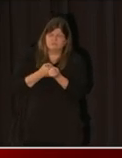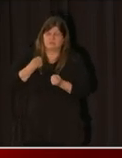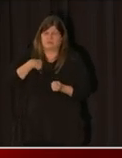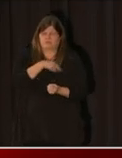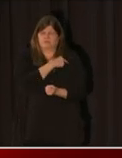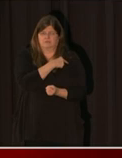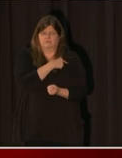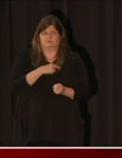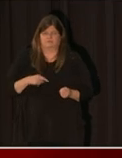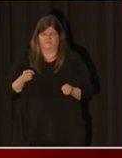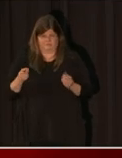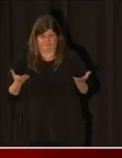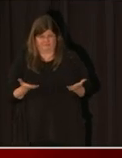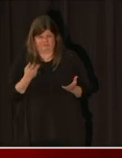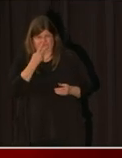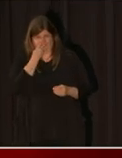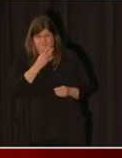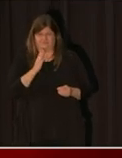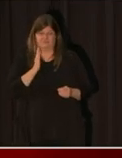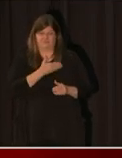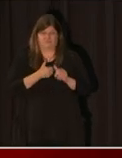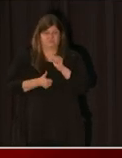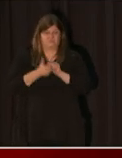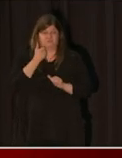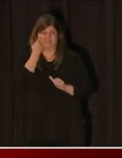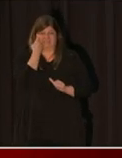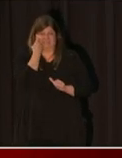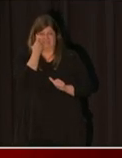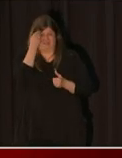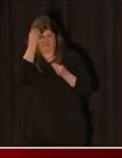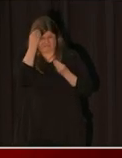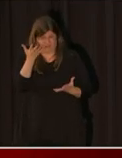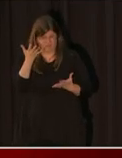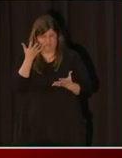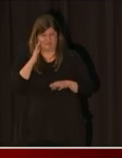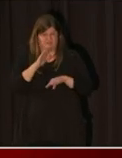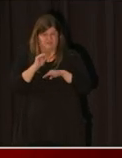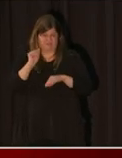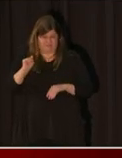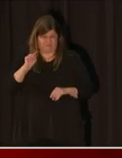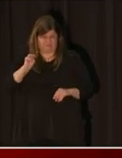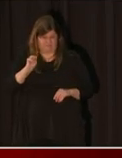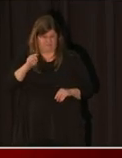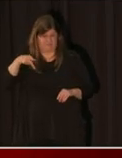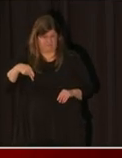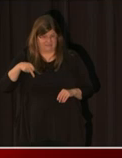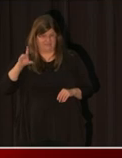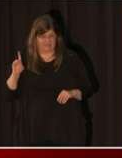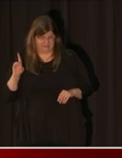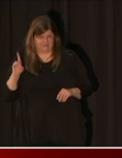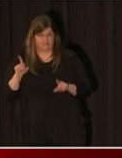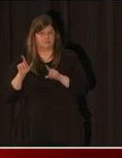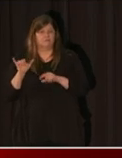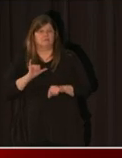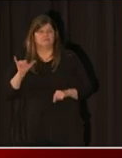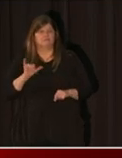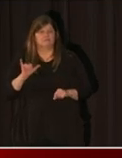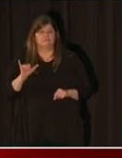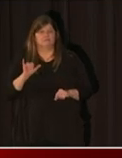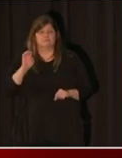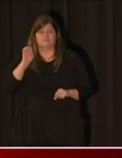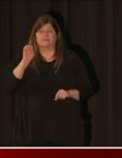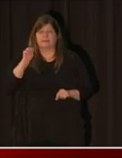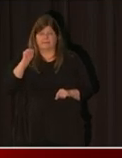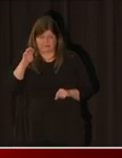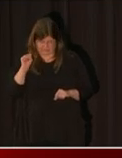can see our most recent information at MPD as well as fire and EMS. You'll note there